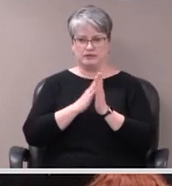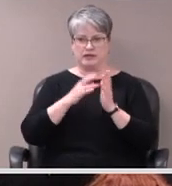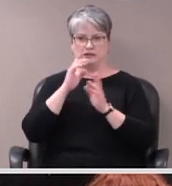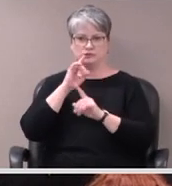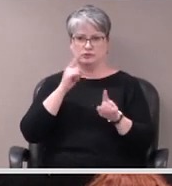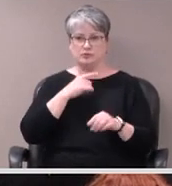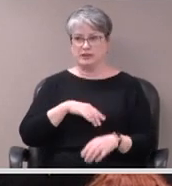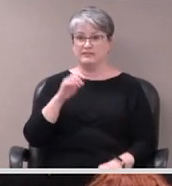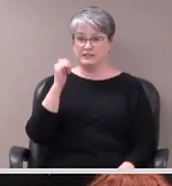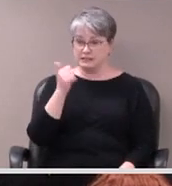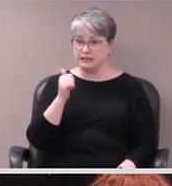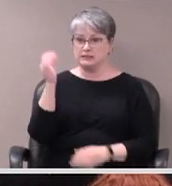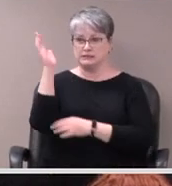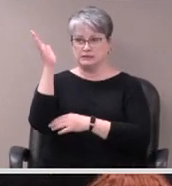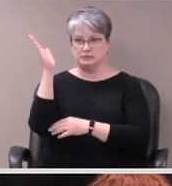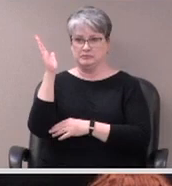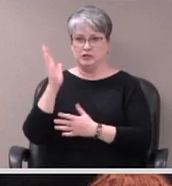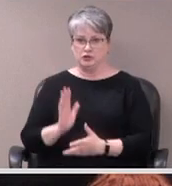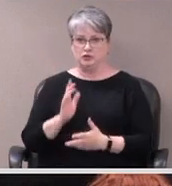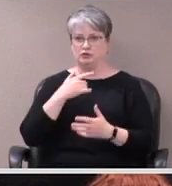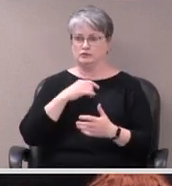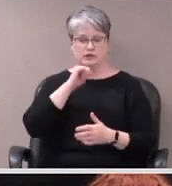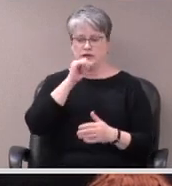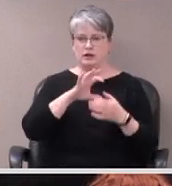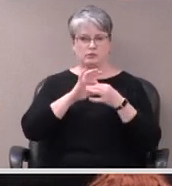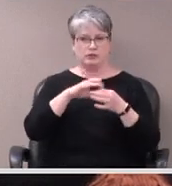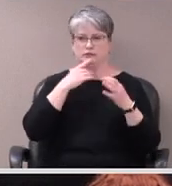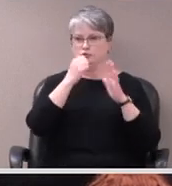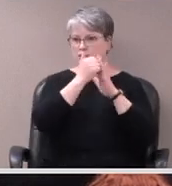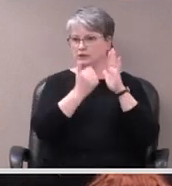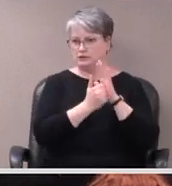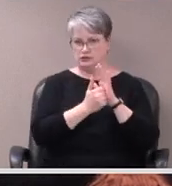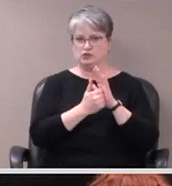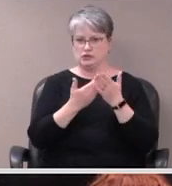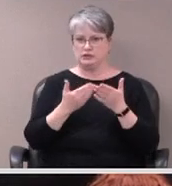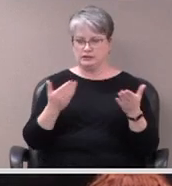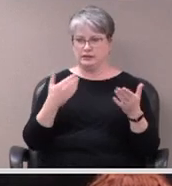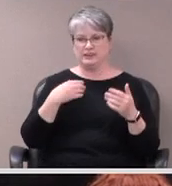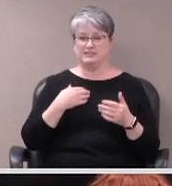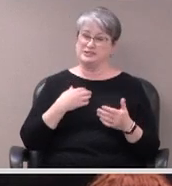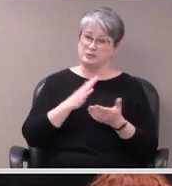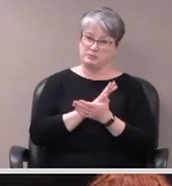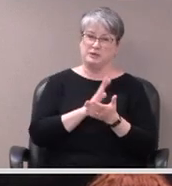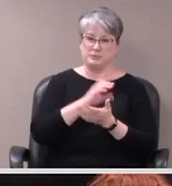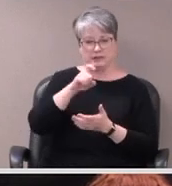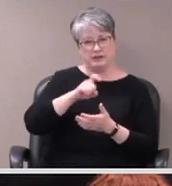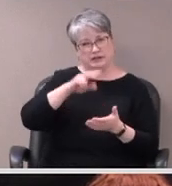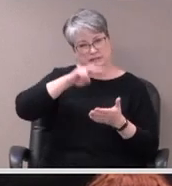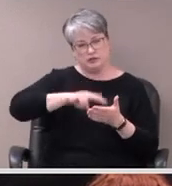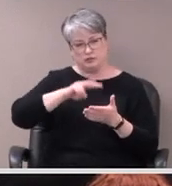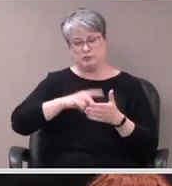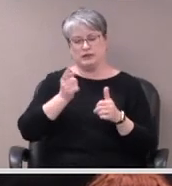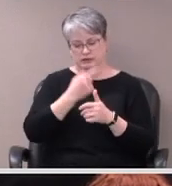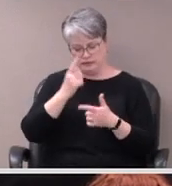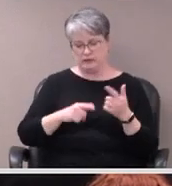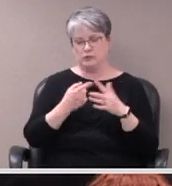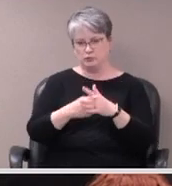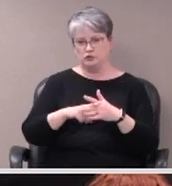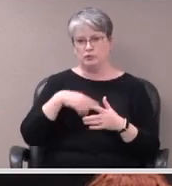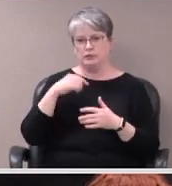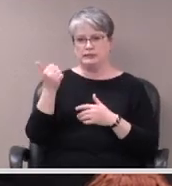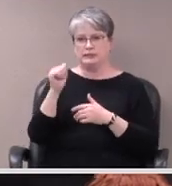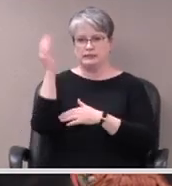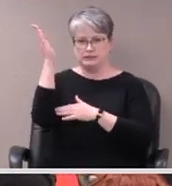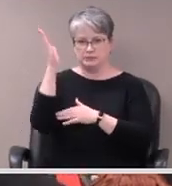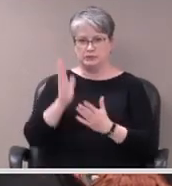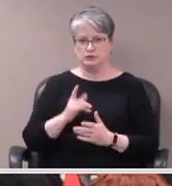currently have 10 speakers on non-agenda items. So there's a document that I have to read, and then we will start with the 10 speakers for